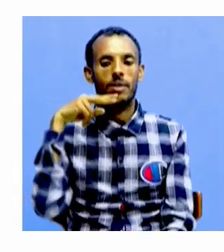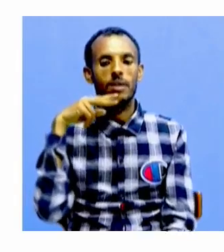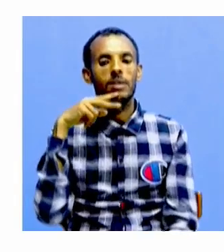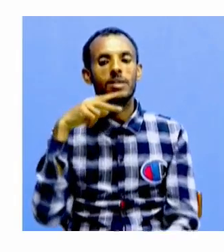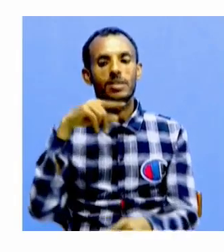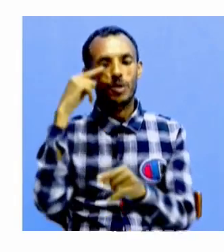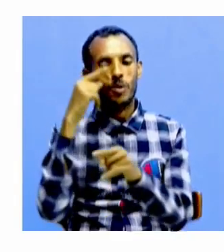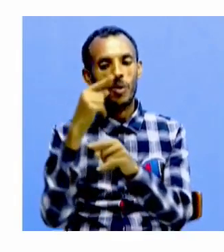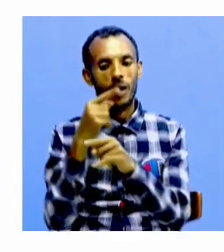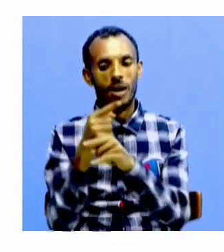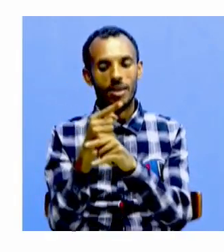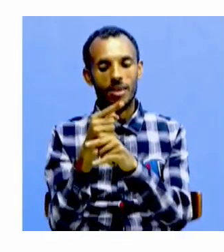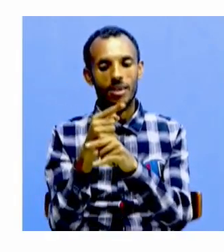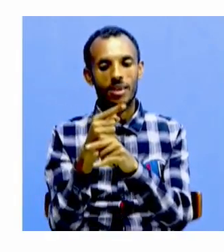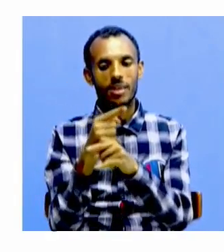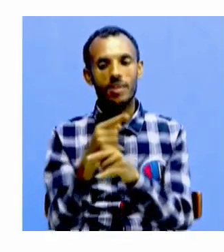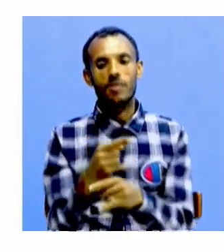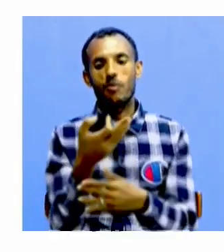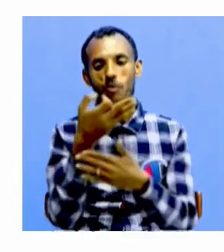correct